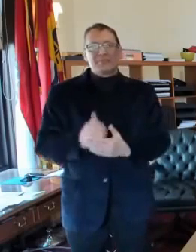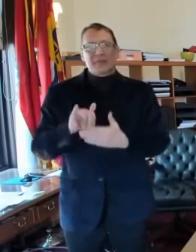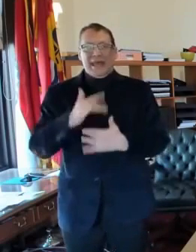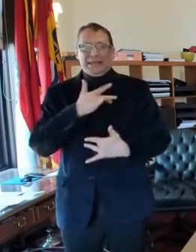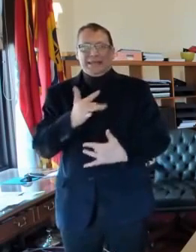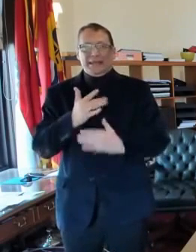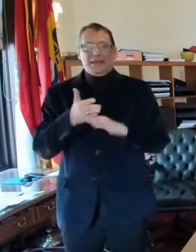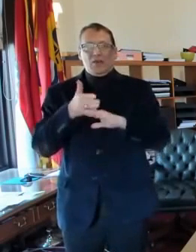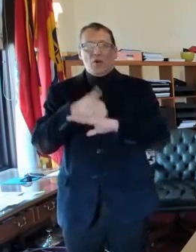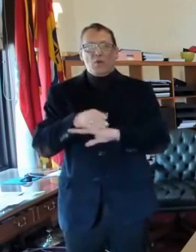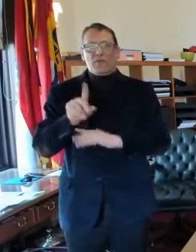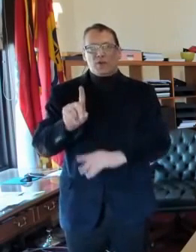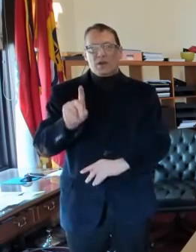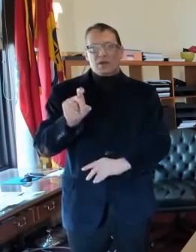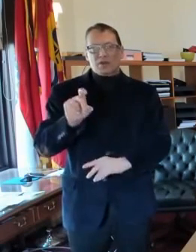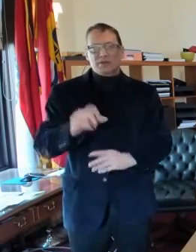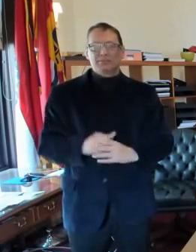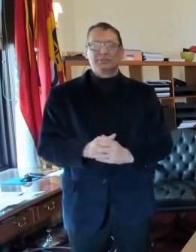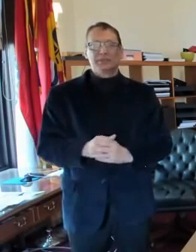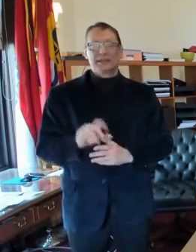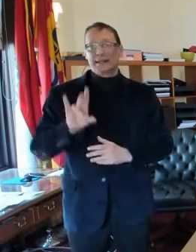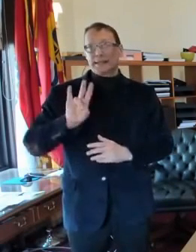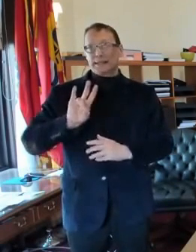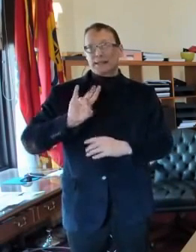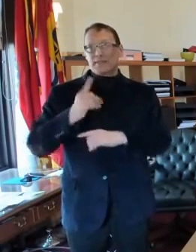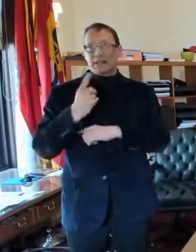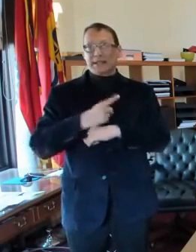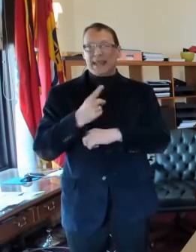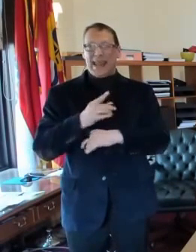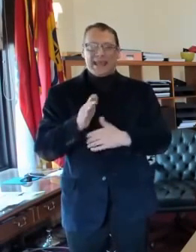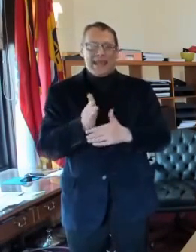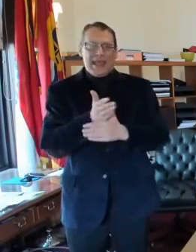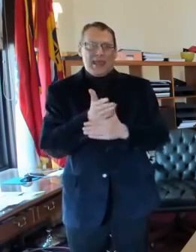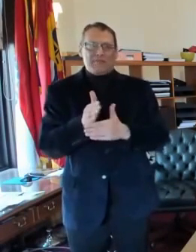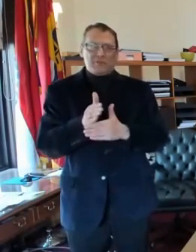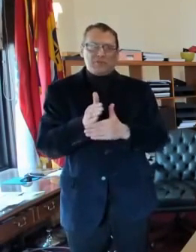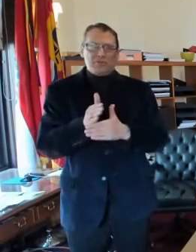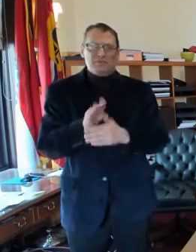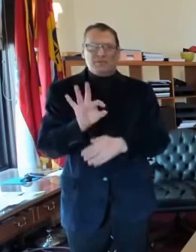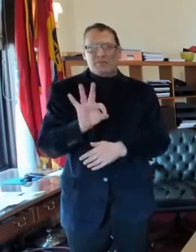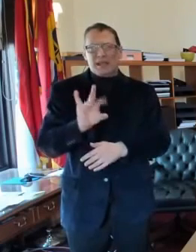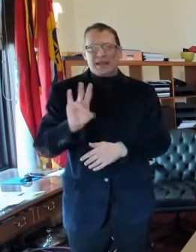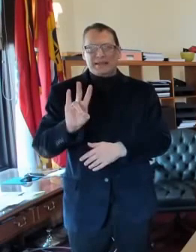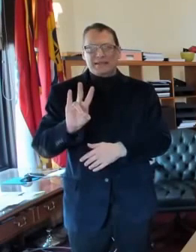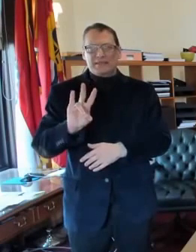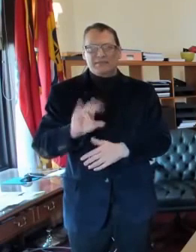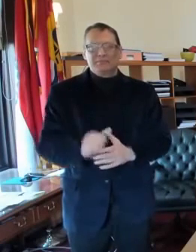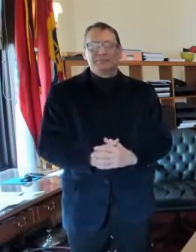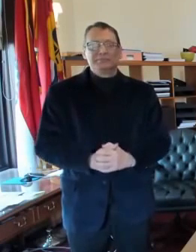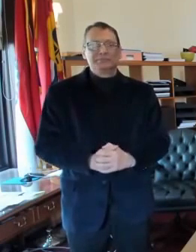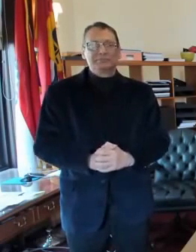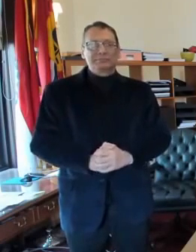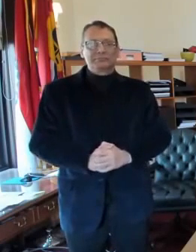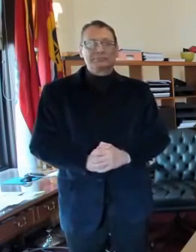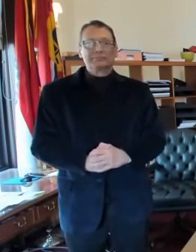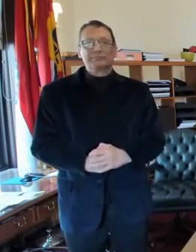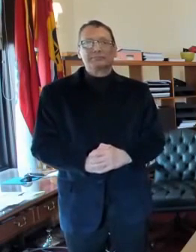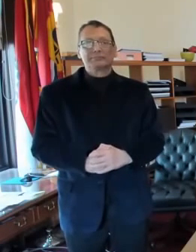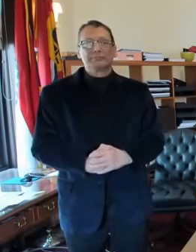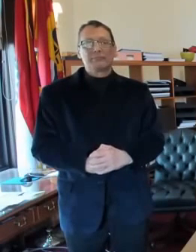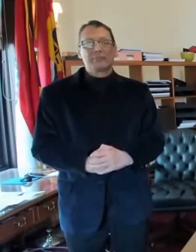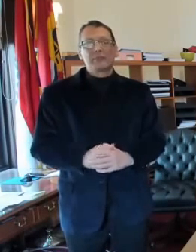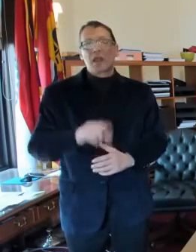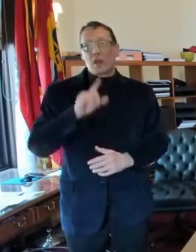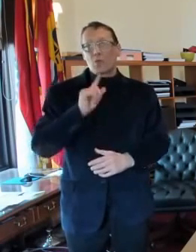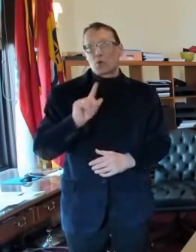100 for quite a while. So the 7-day average number of patients admitted to the hospital is 97. And there